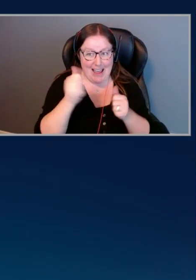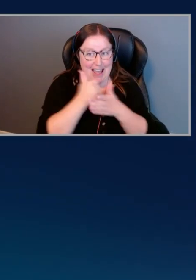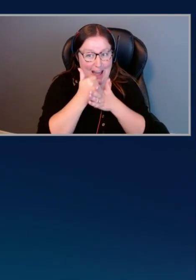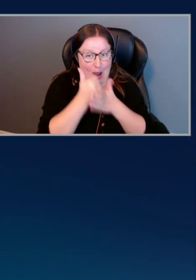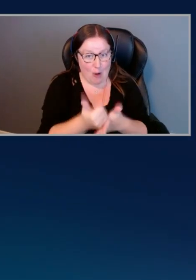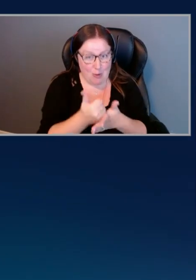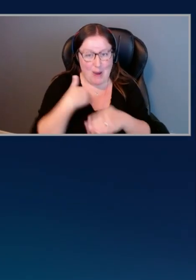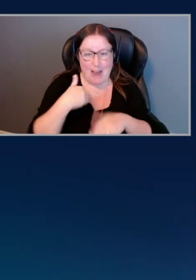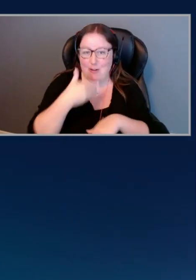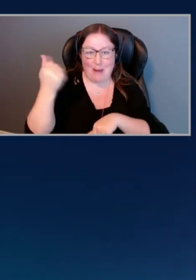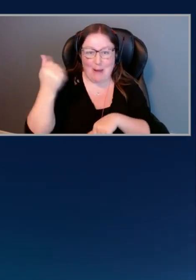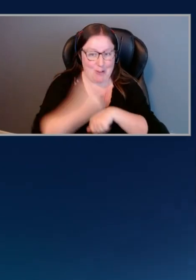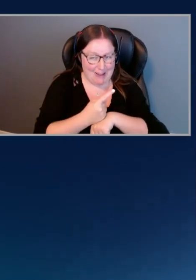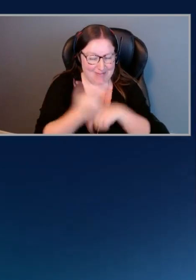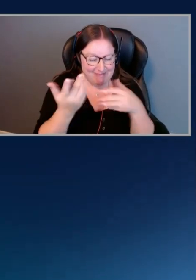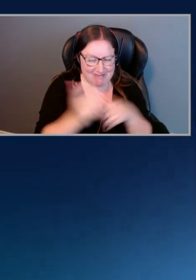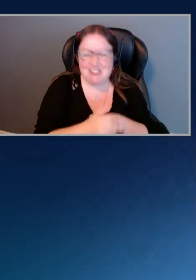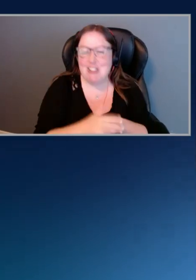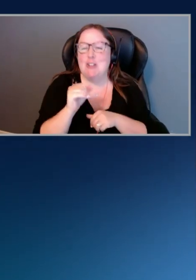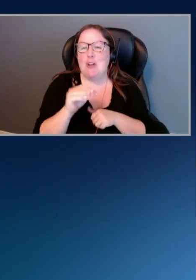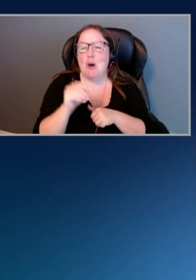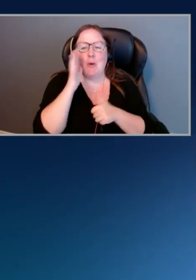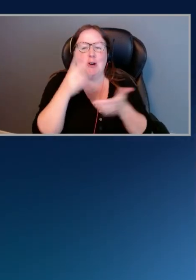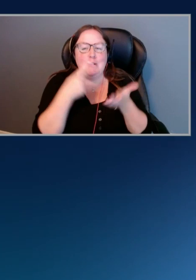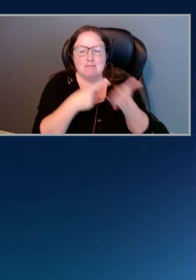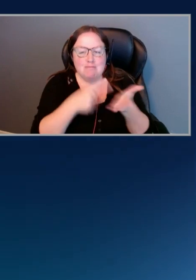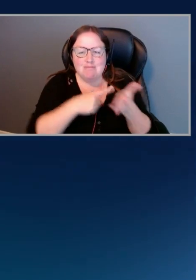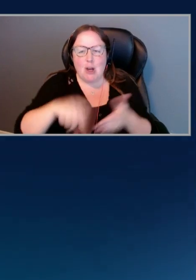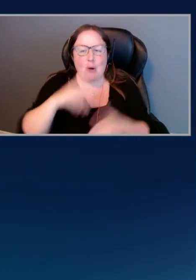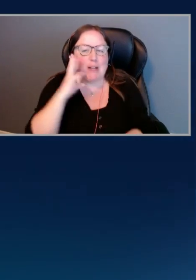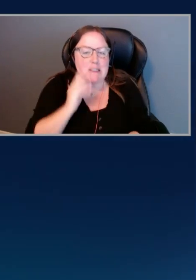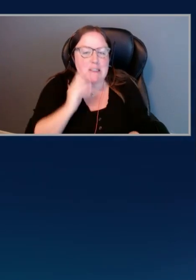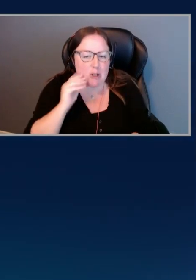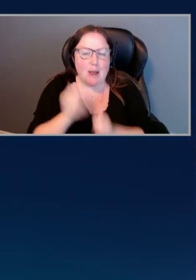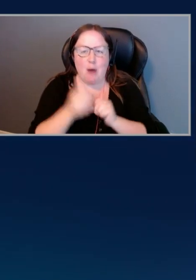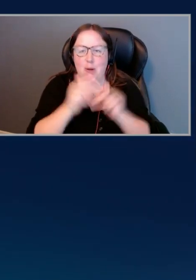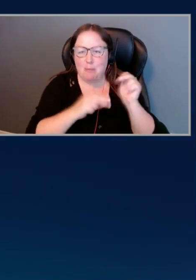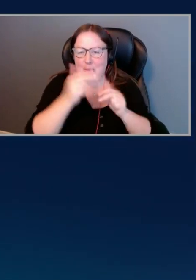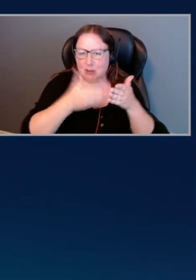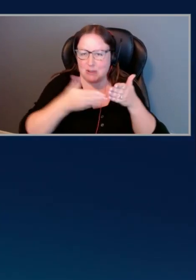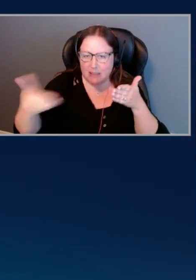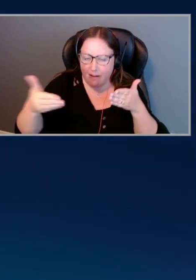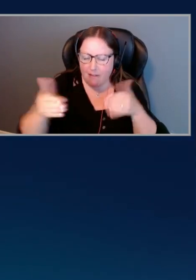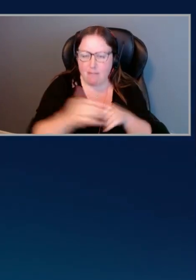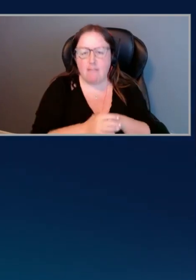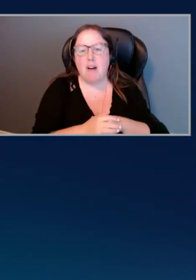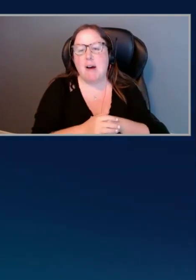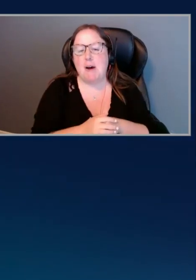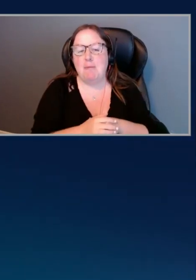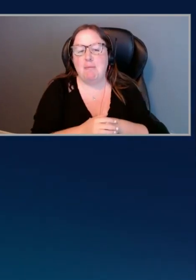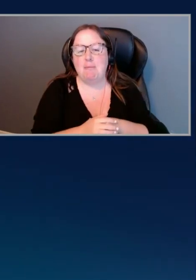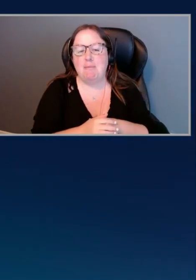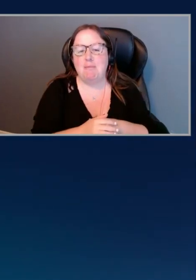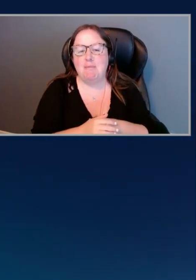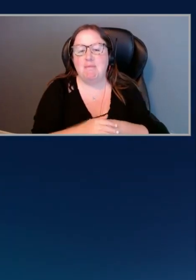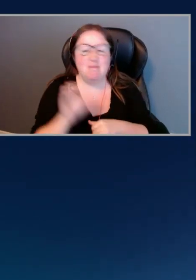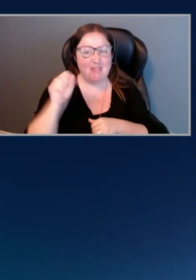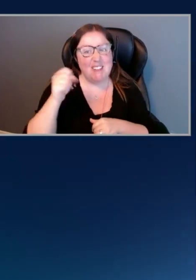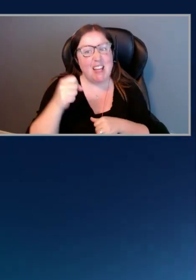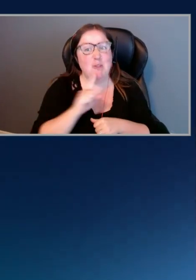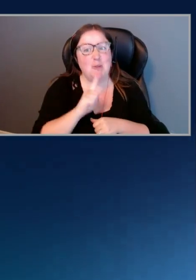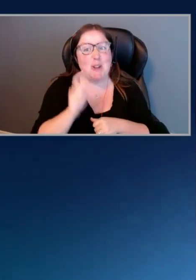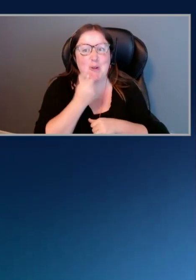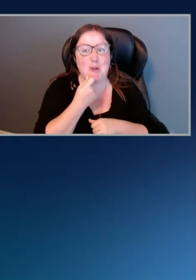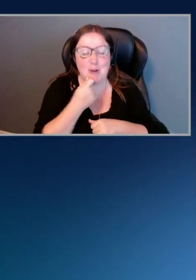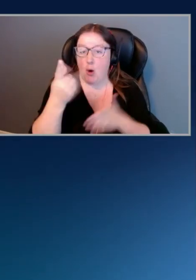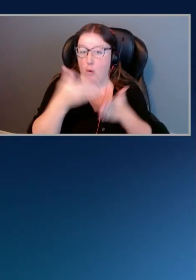have a better day? So we're gonna talk to you about our experiences and how we build stuff, how we do stuff, and that's gonna be a cool thing. One